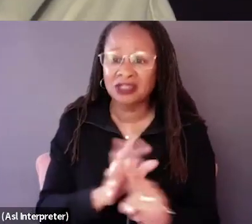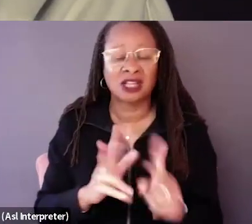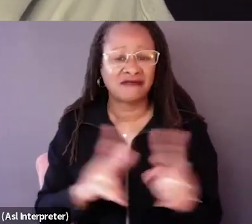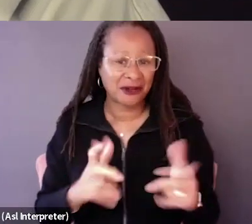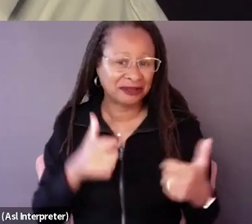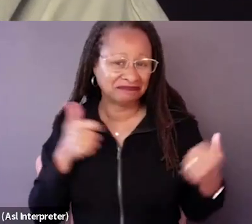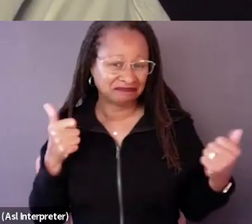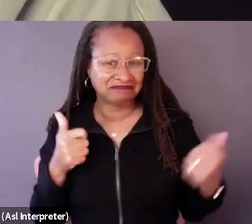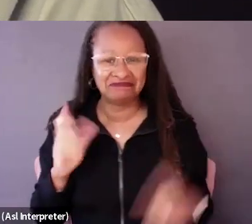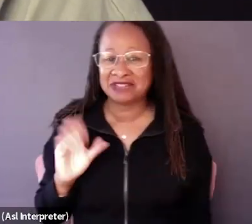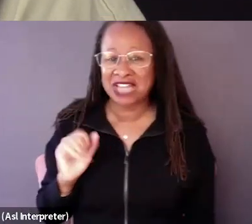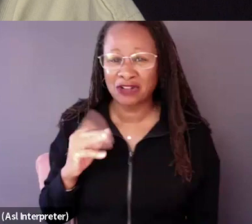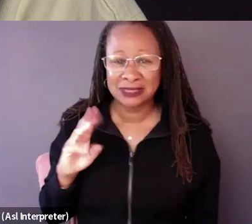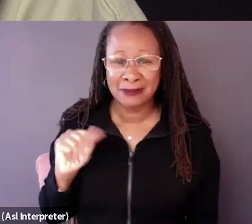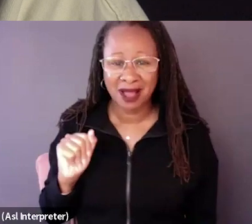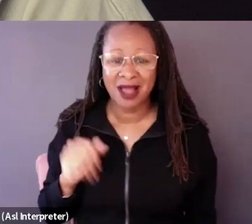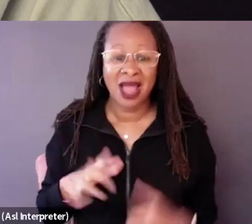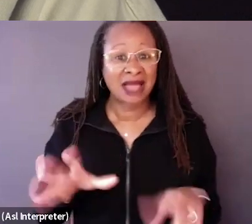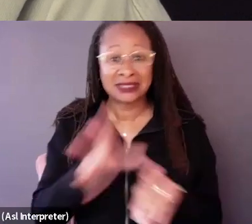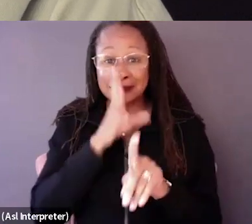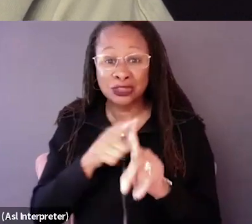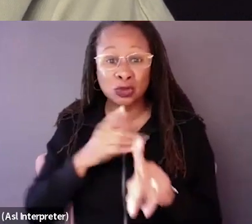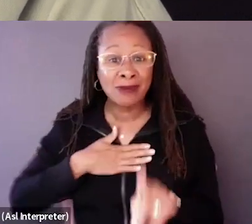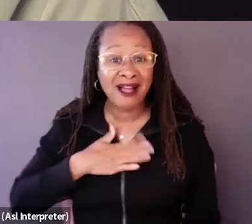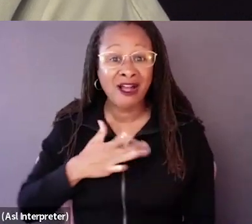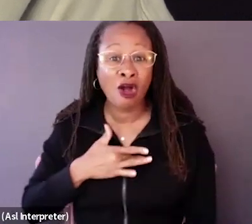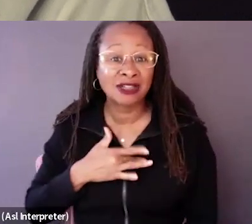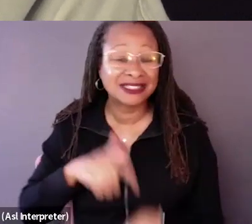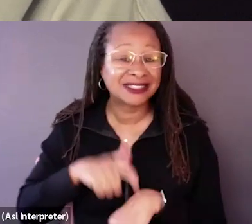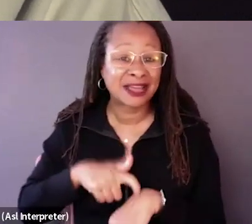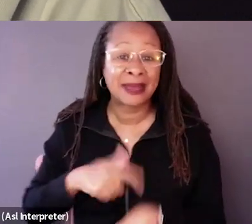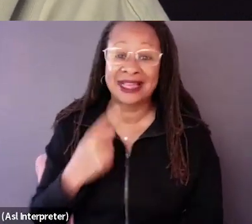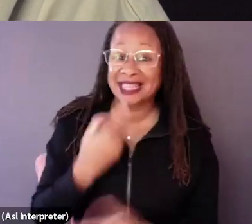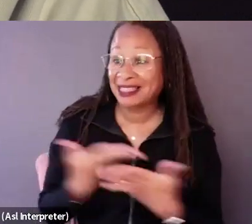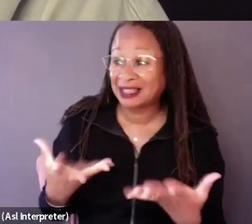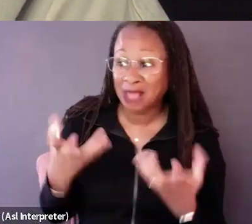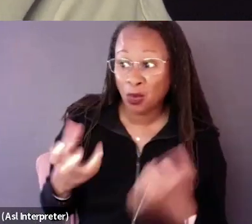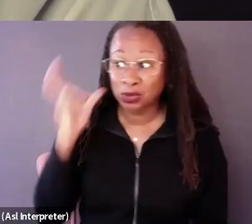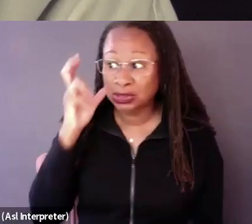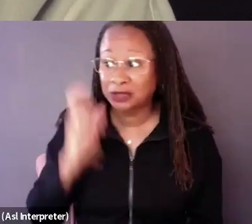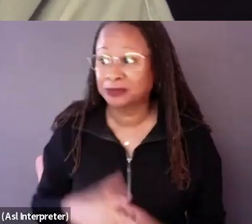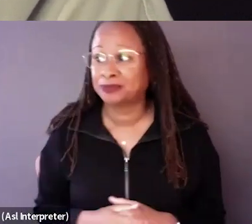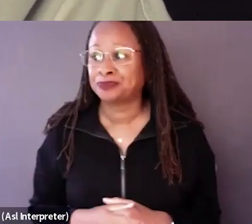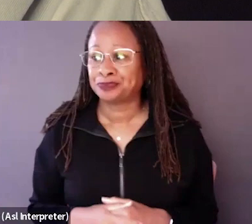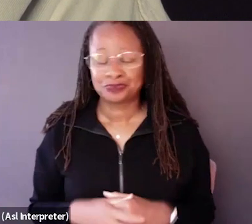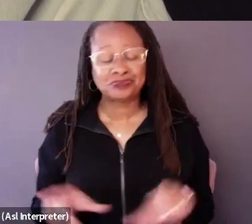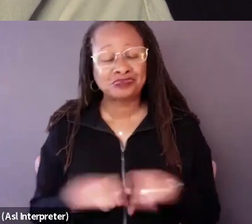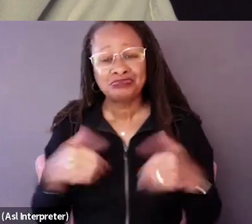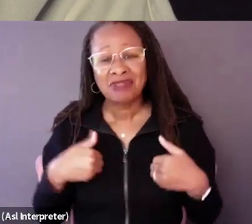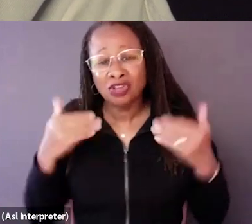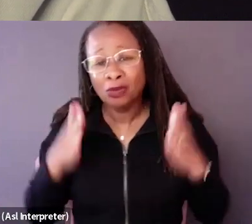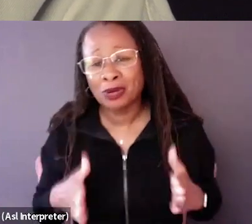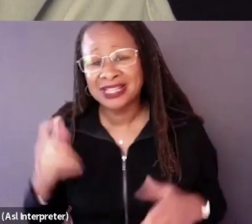charismatic. And at the time, he was speaking to my heart. He was saying the things that I wanted to hear. As a young Ugandan at the time, I